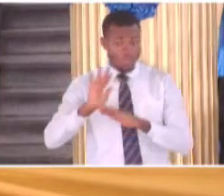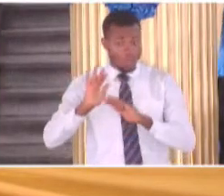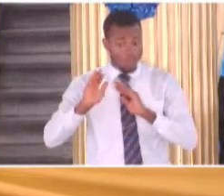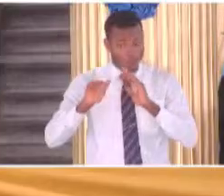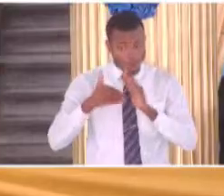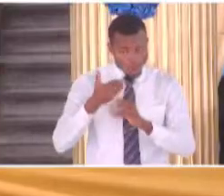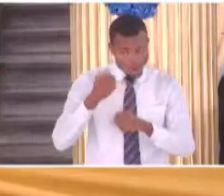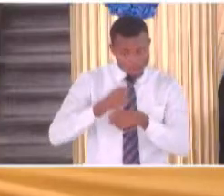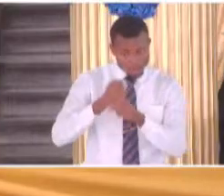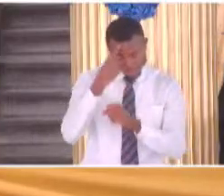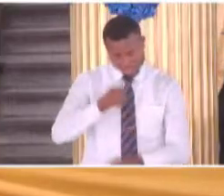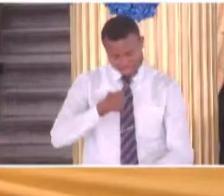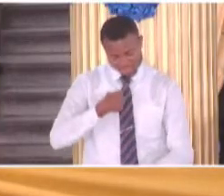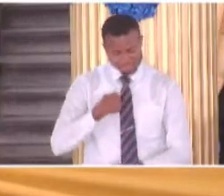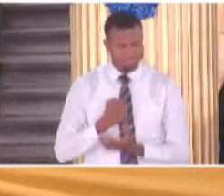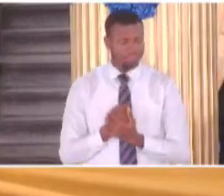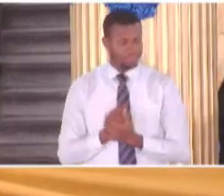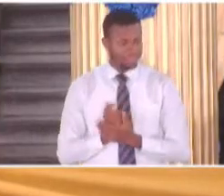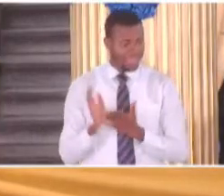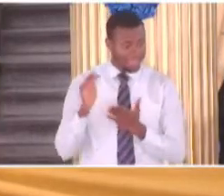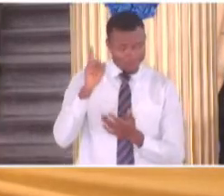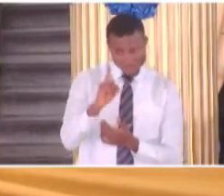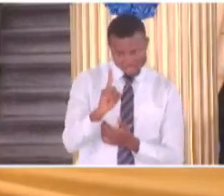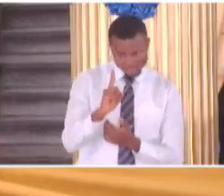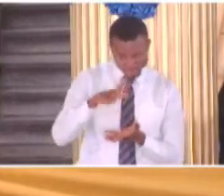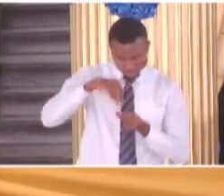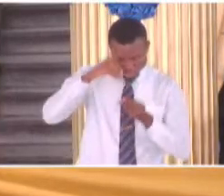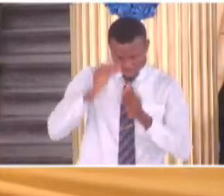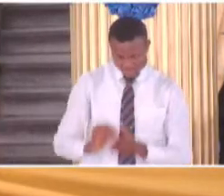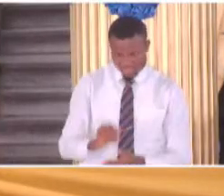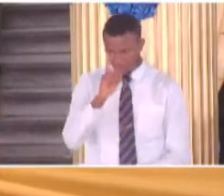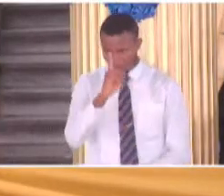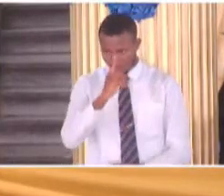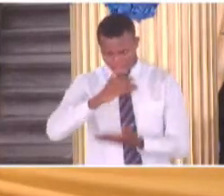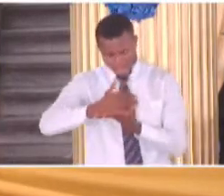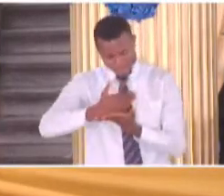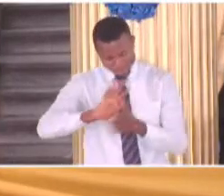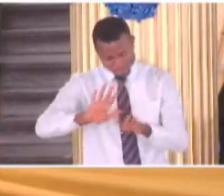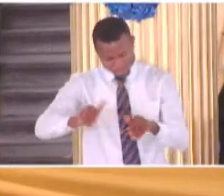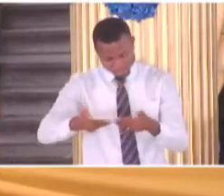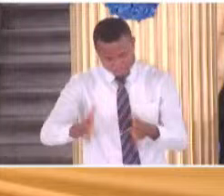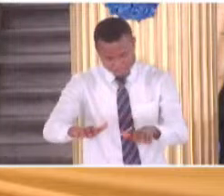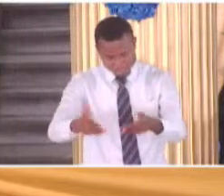initiatives. One student, one laptop initiative.